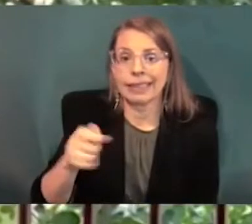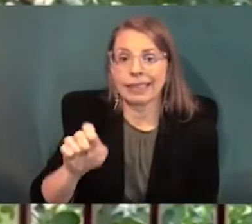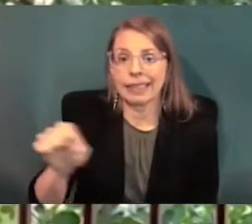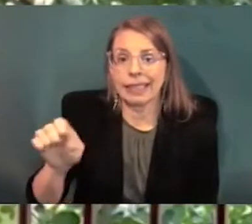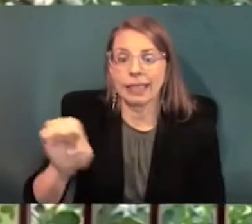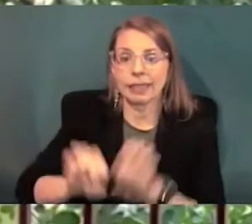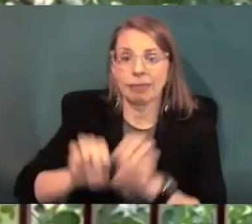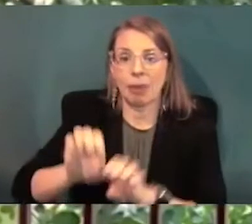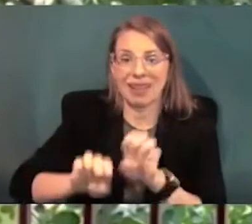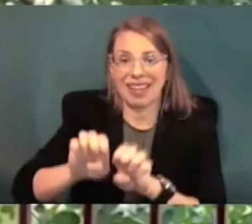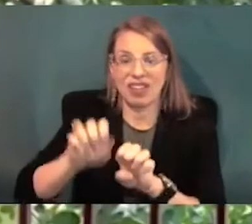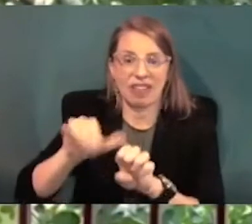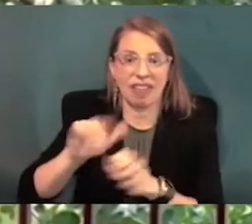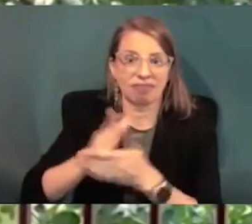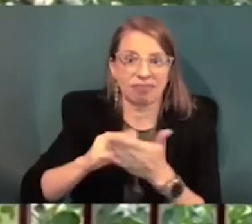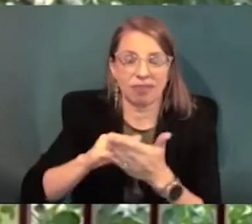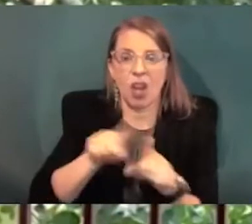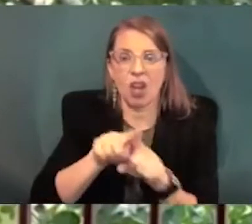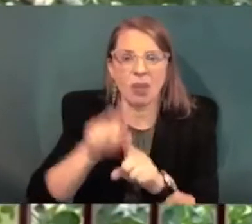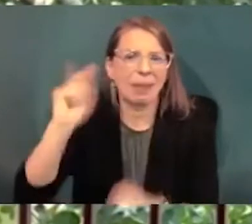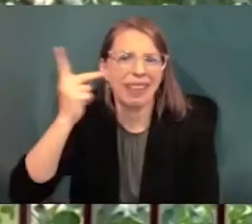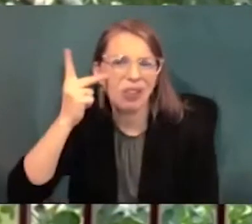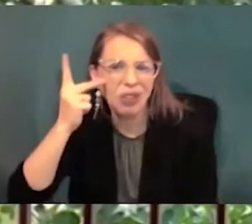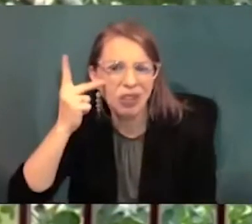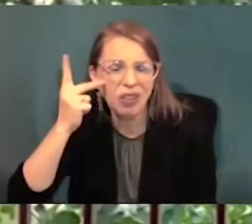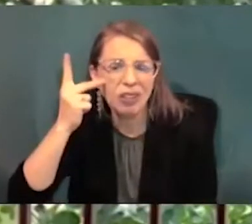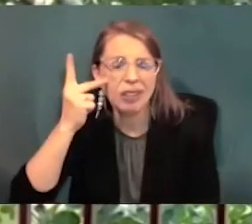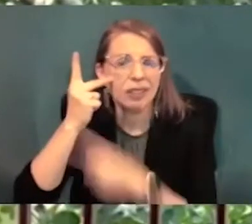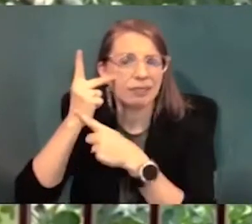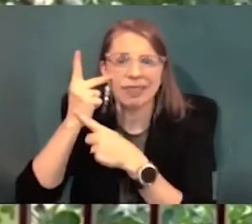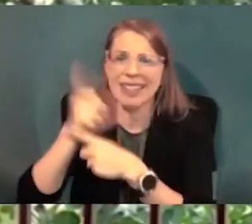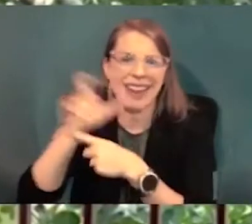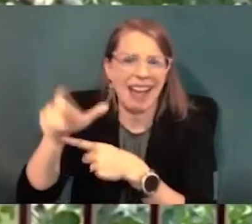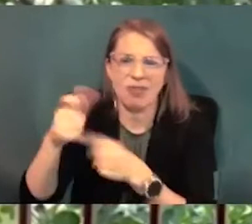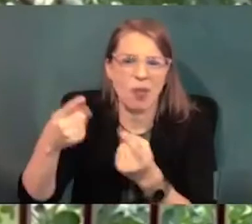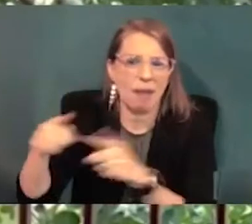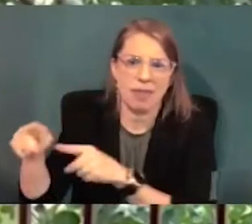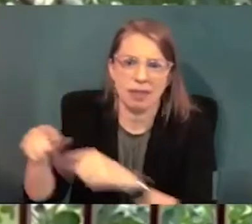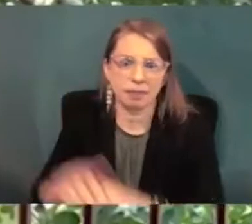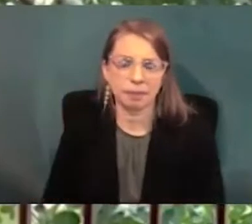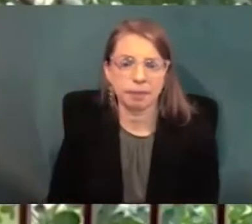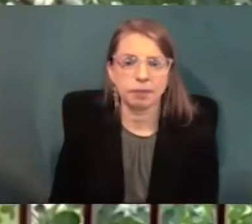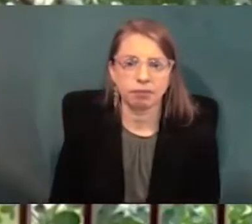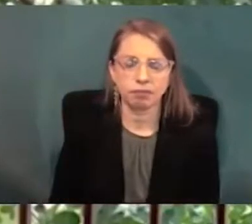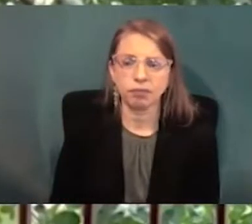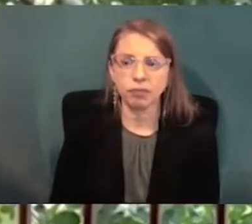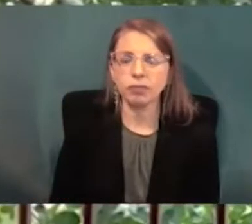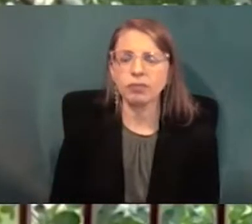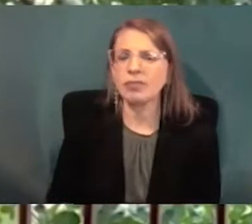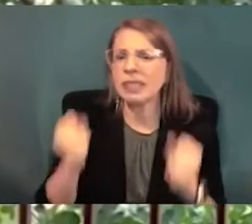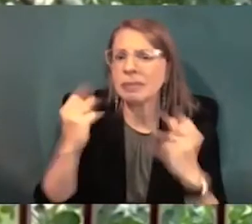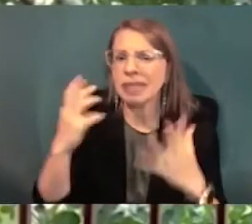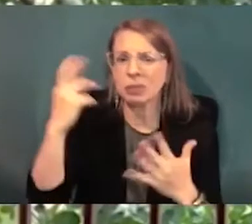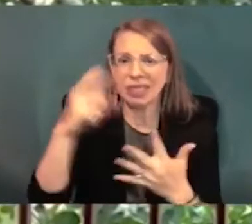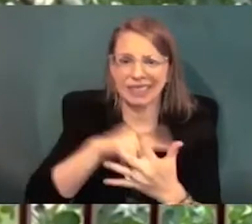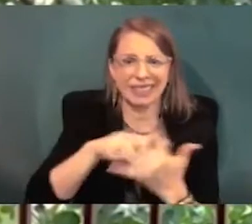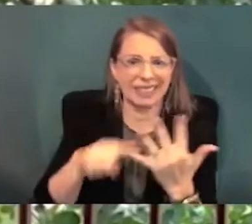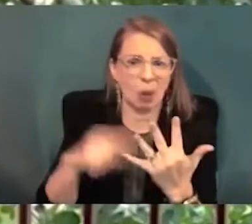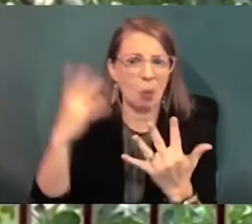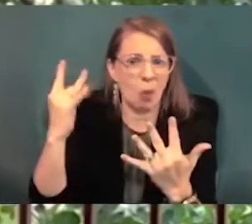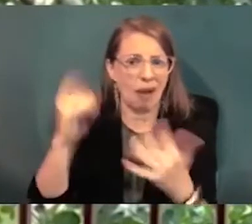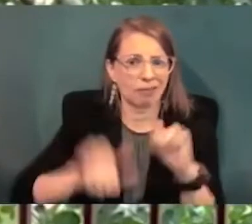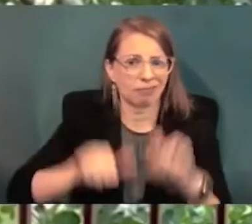the other things, such as the politicization, did not have to happen. So it is multifactorial. We are continuing